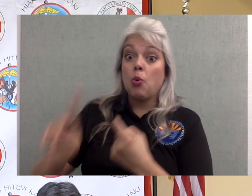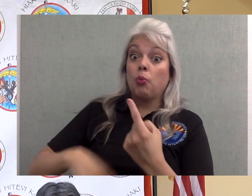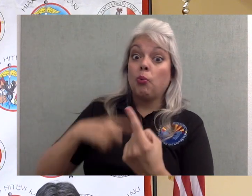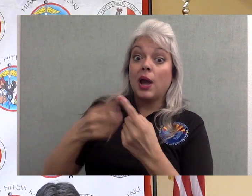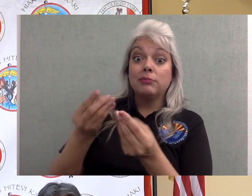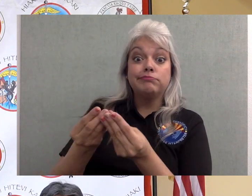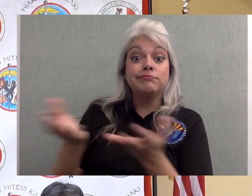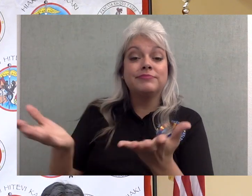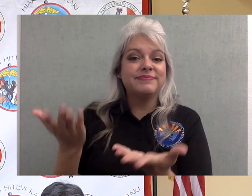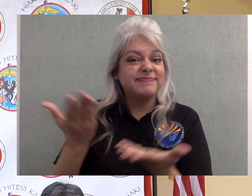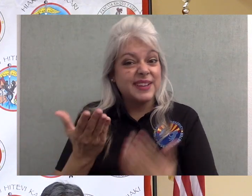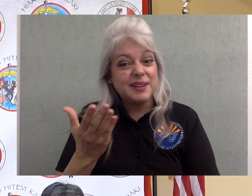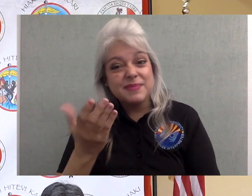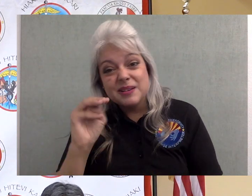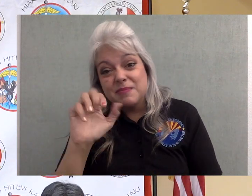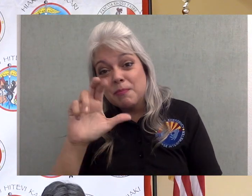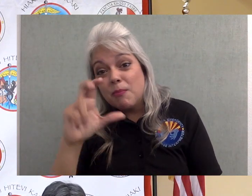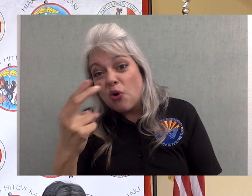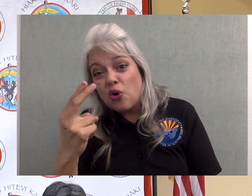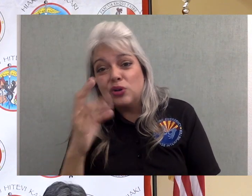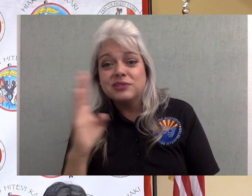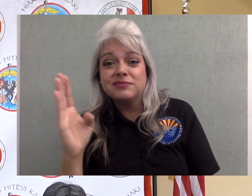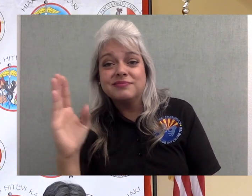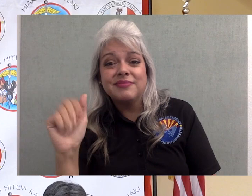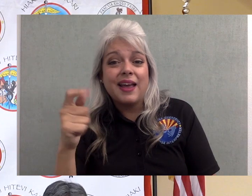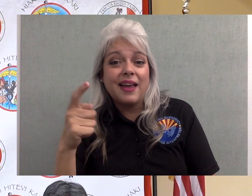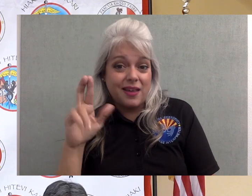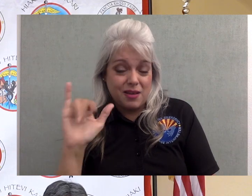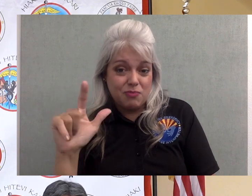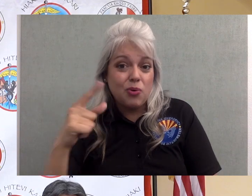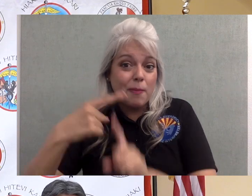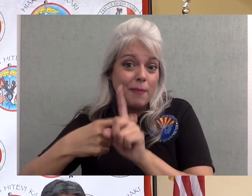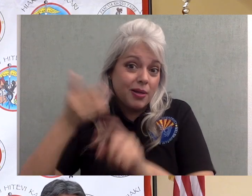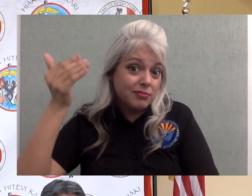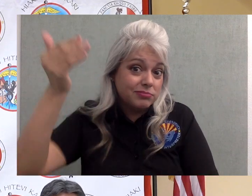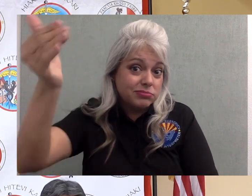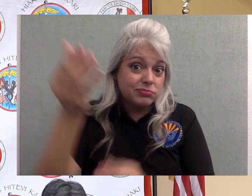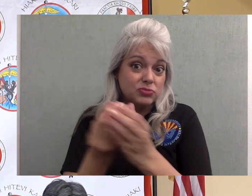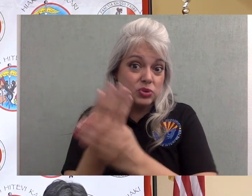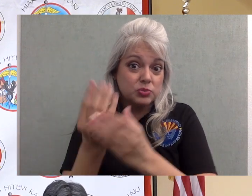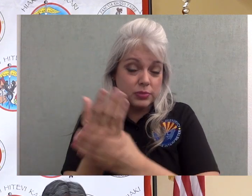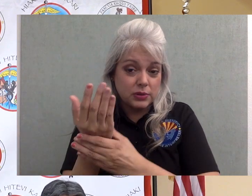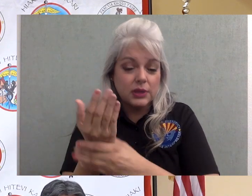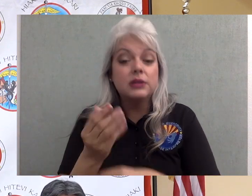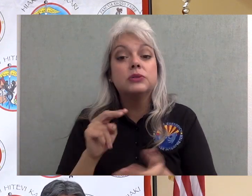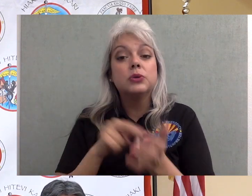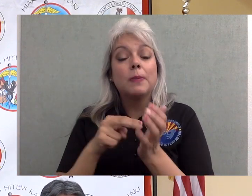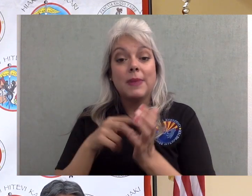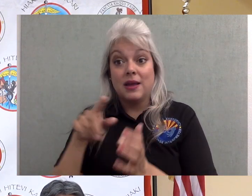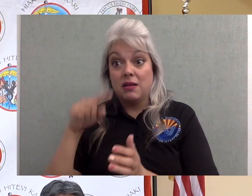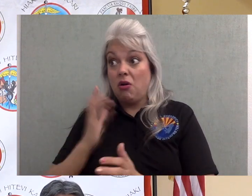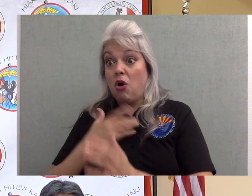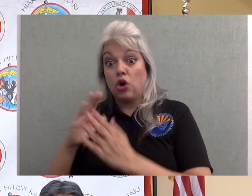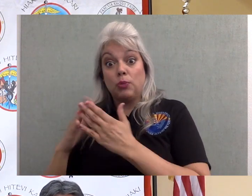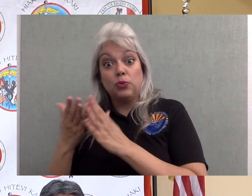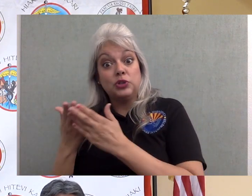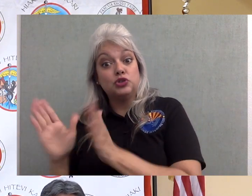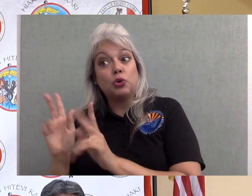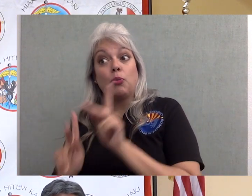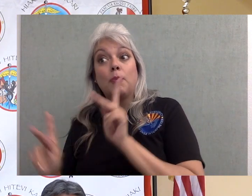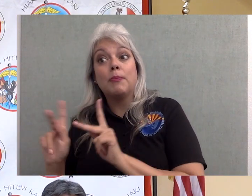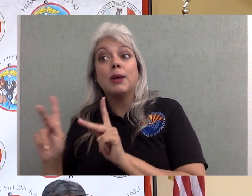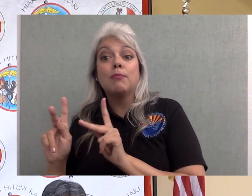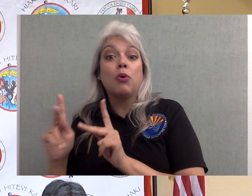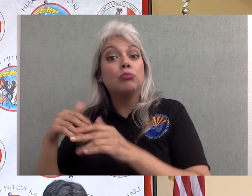March, April, or likely April. So the general vaccination for the community is not this phase 1, it's phase 2.